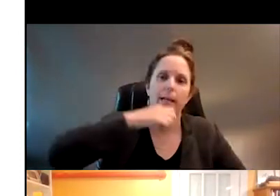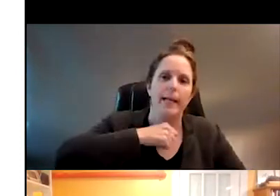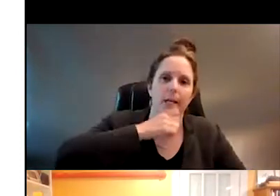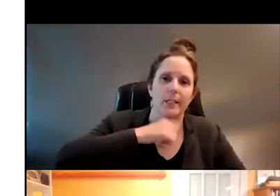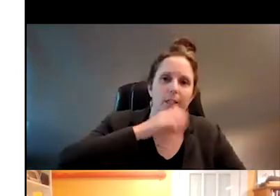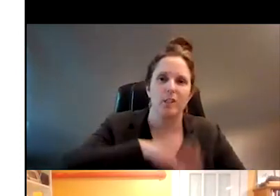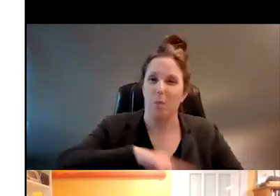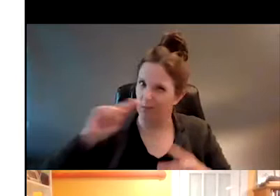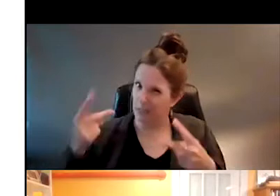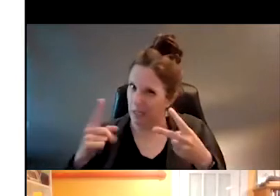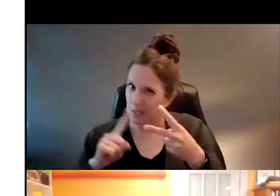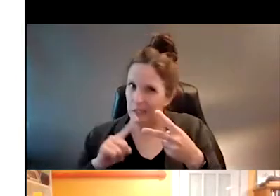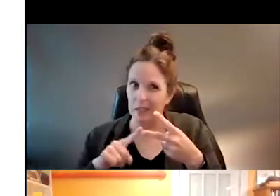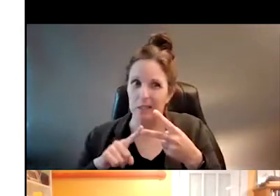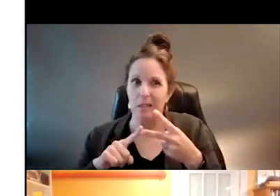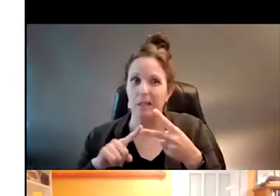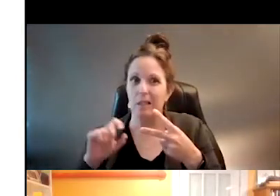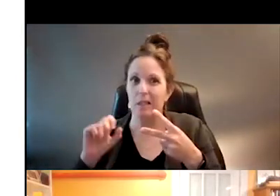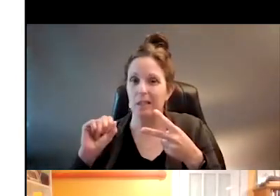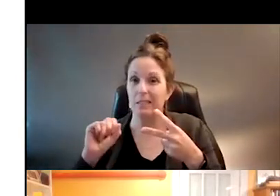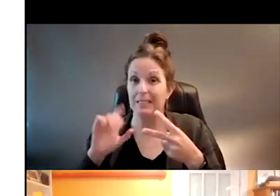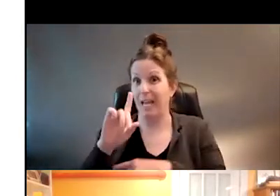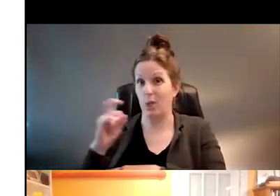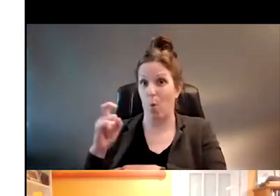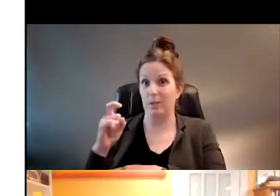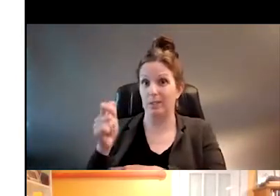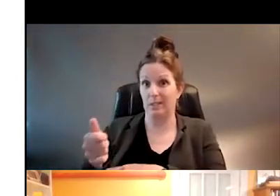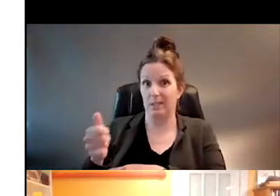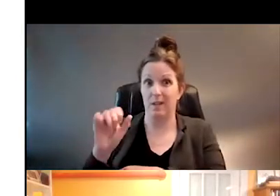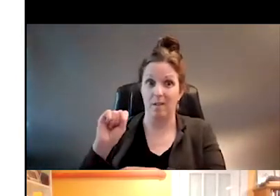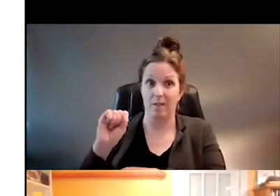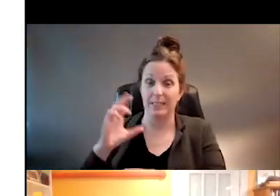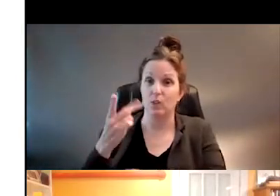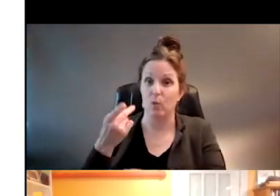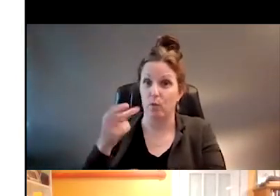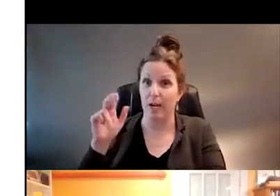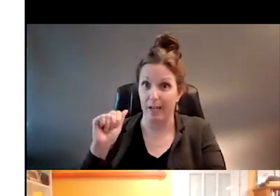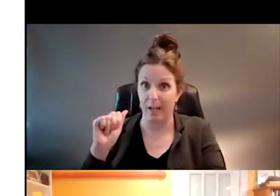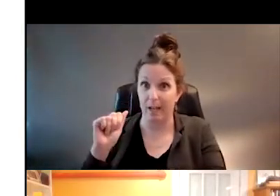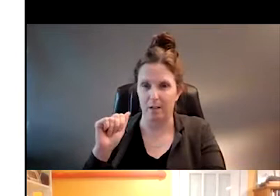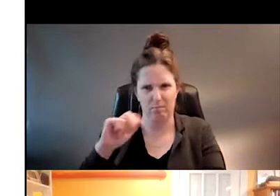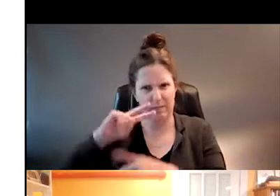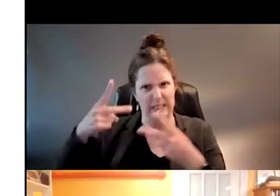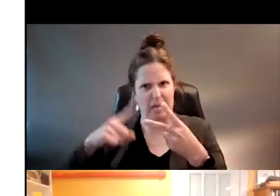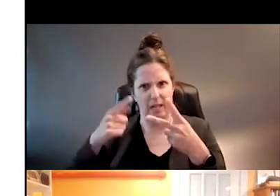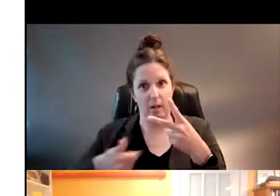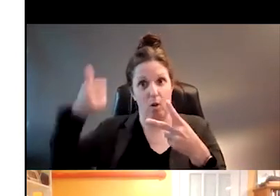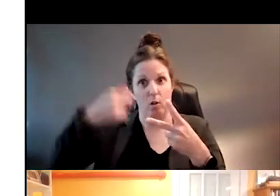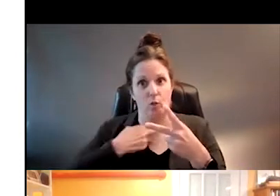two, however, was having a diagnosis of schizophrenia. That was the second largest risk